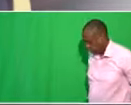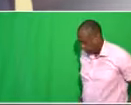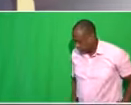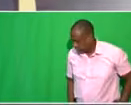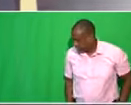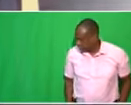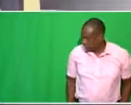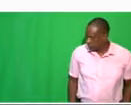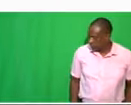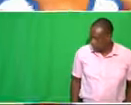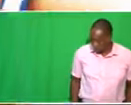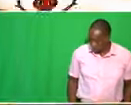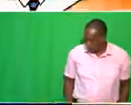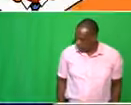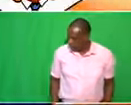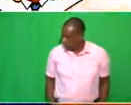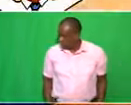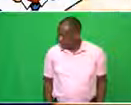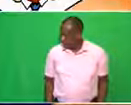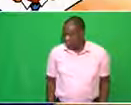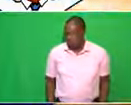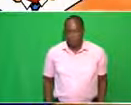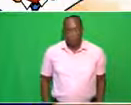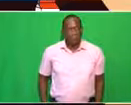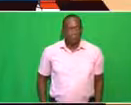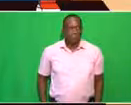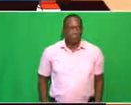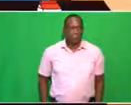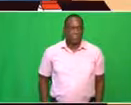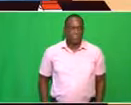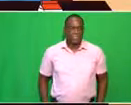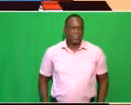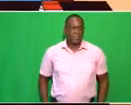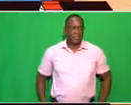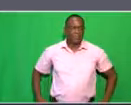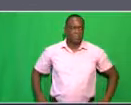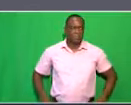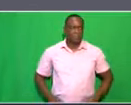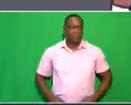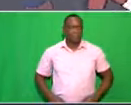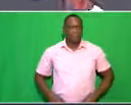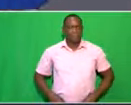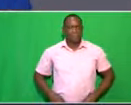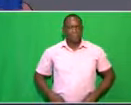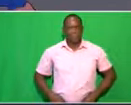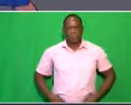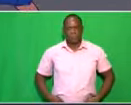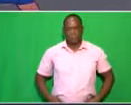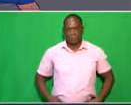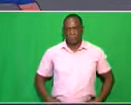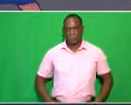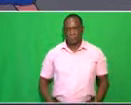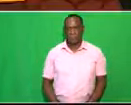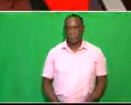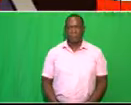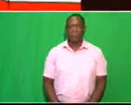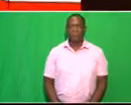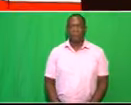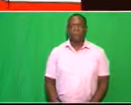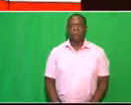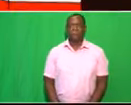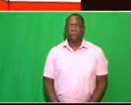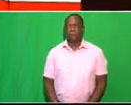we practice? Mm-hmm. It will be fun to be back in school. You learn about healthy eating habits, play games to stay fit, and you can even get